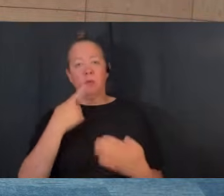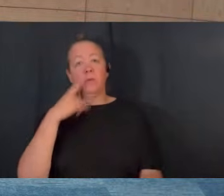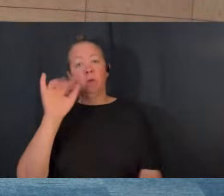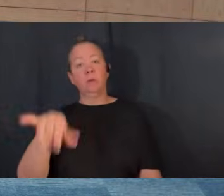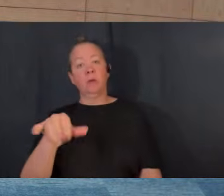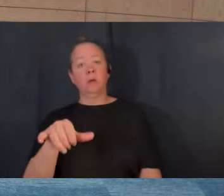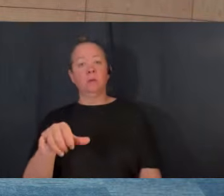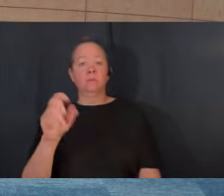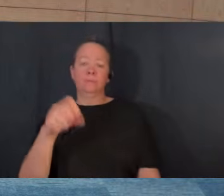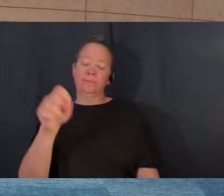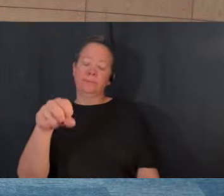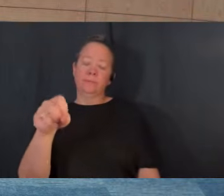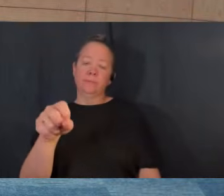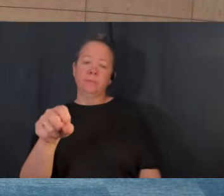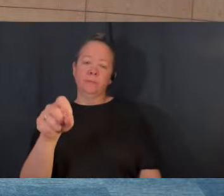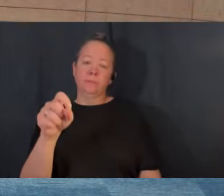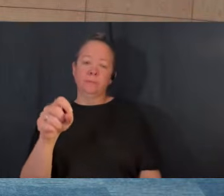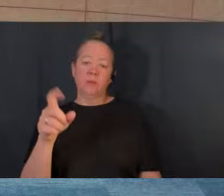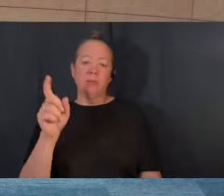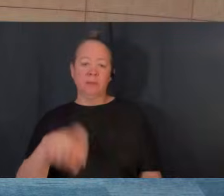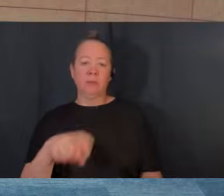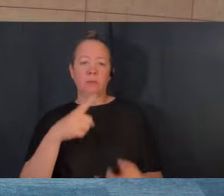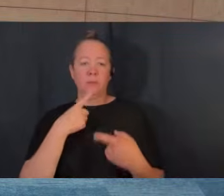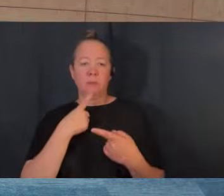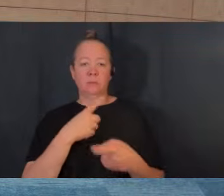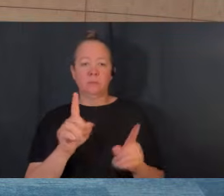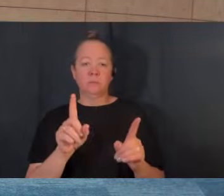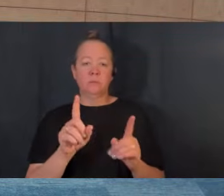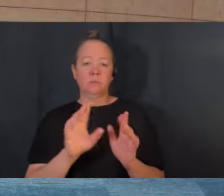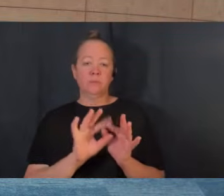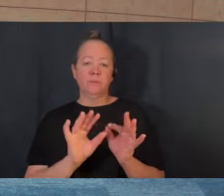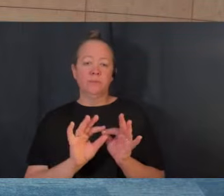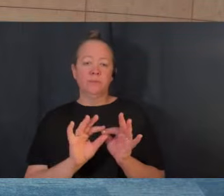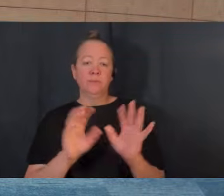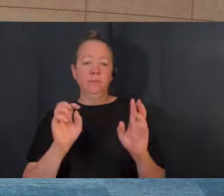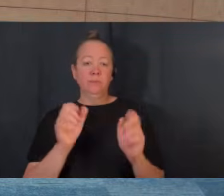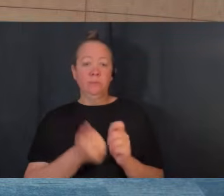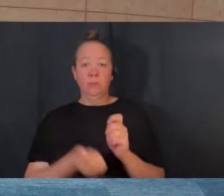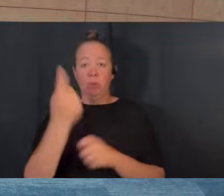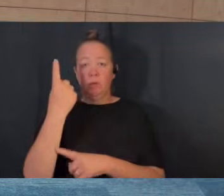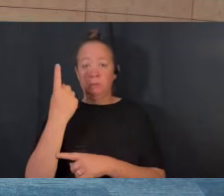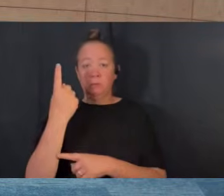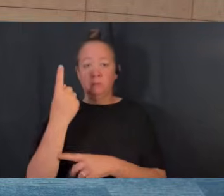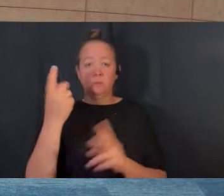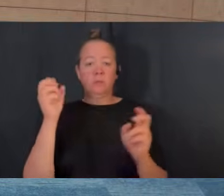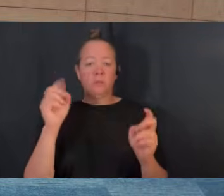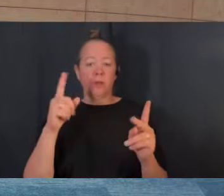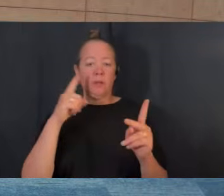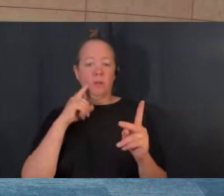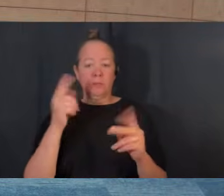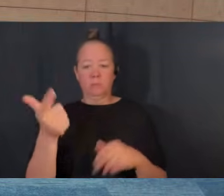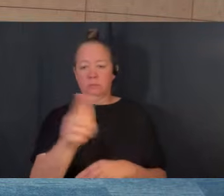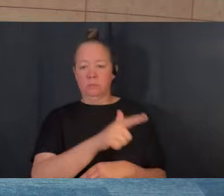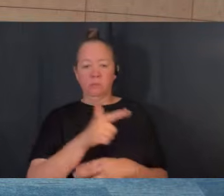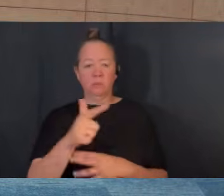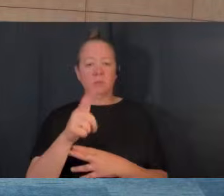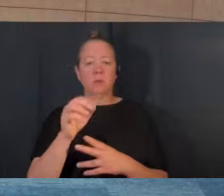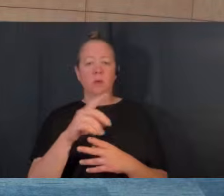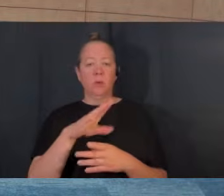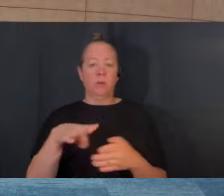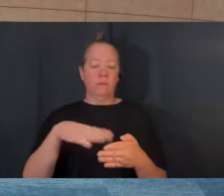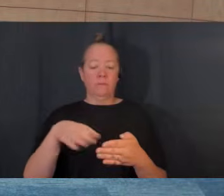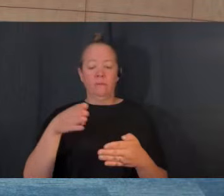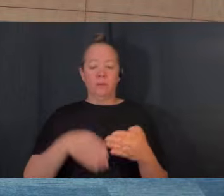That needed to be said. Anyone else? I think we hit everyone. All right, I'll just finish up by saying there's a market on Saturday, 8